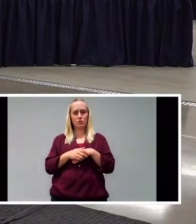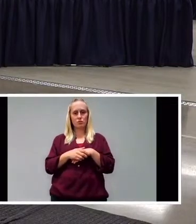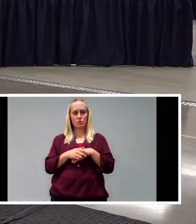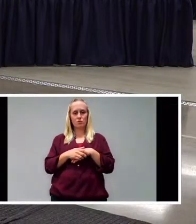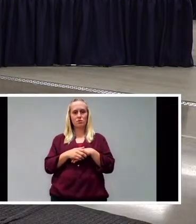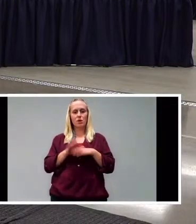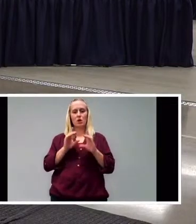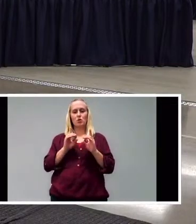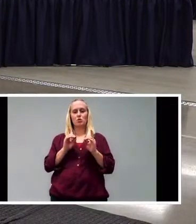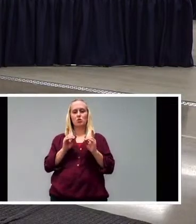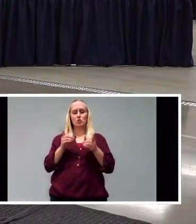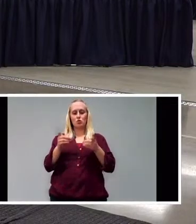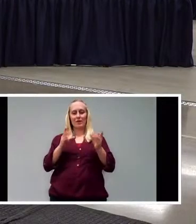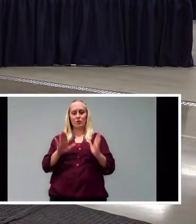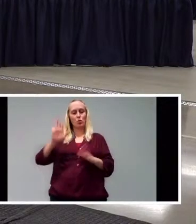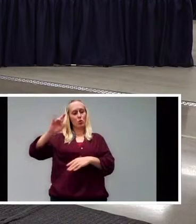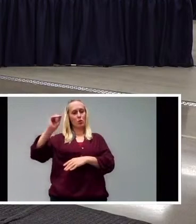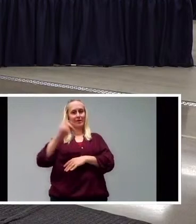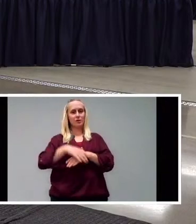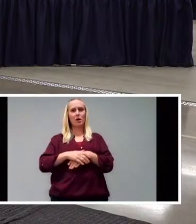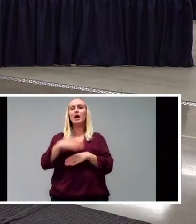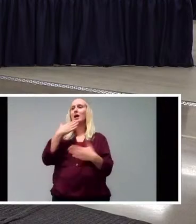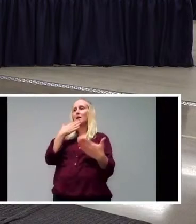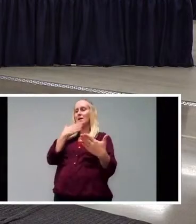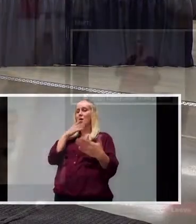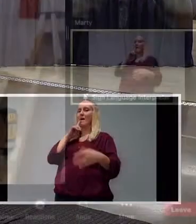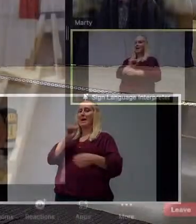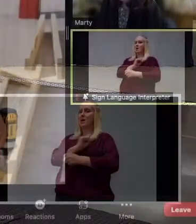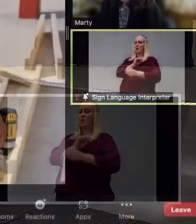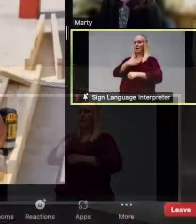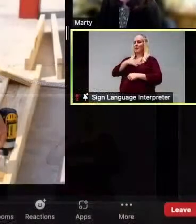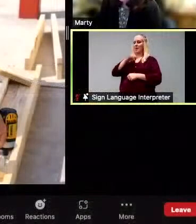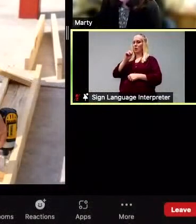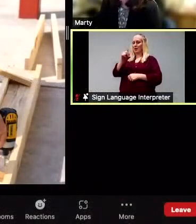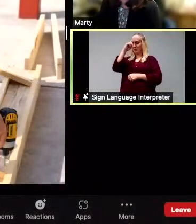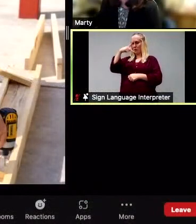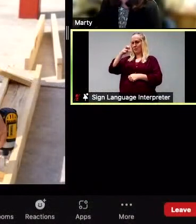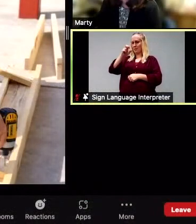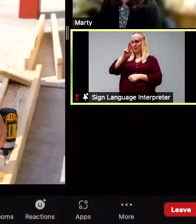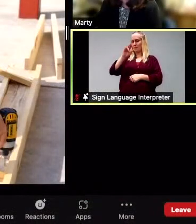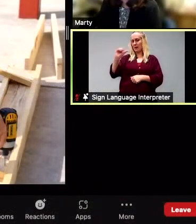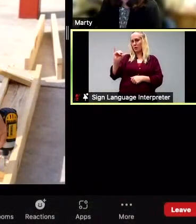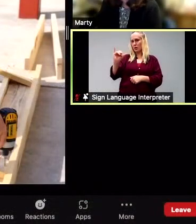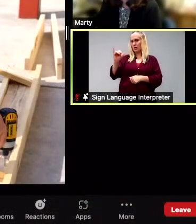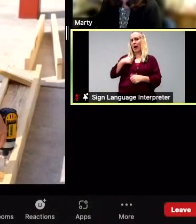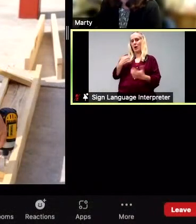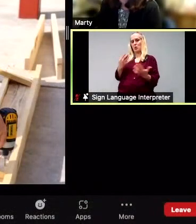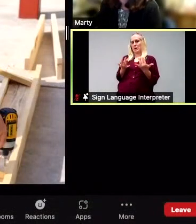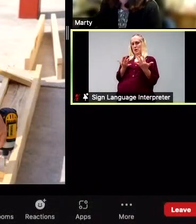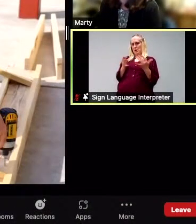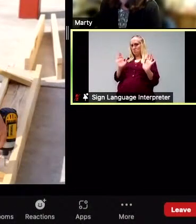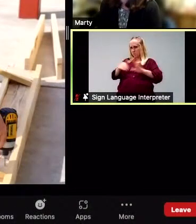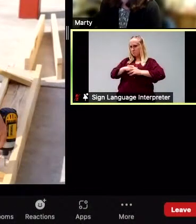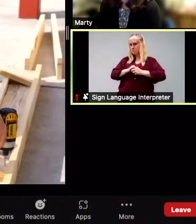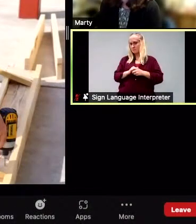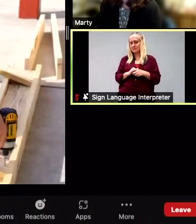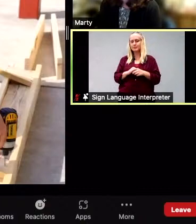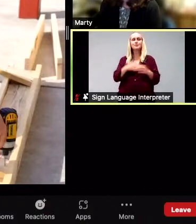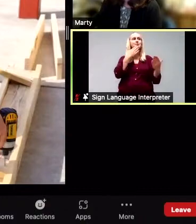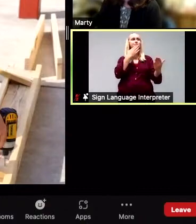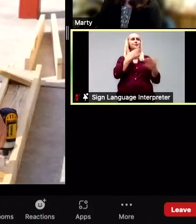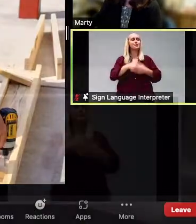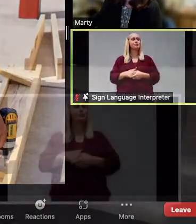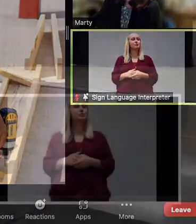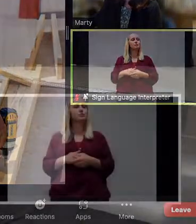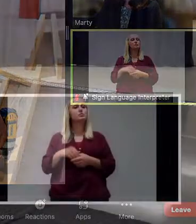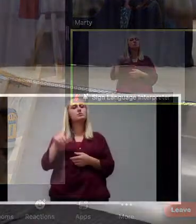Director Hyand, your question? Thank you. And actually, my question's for the superintendent, so I will wait. Okay, thank you. Any